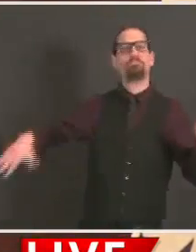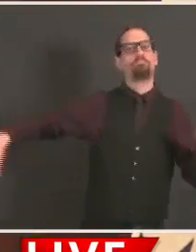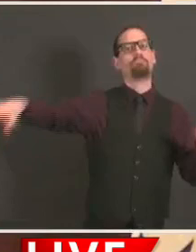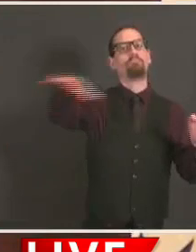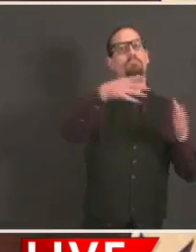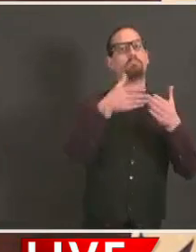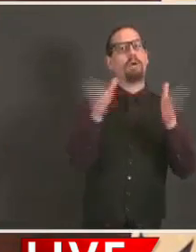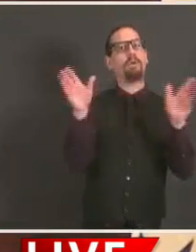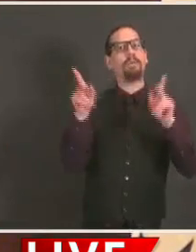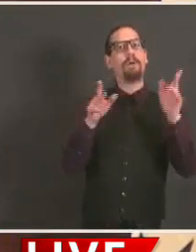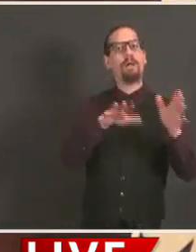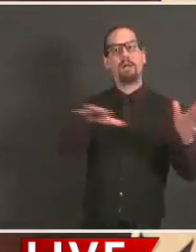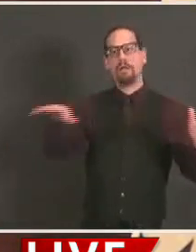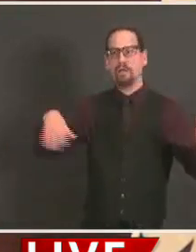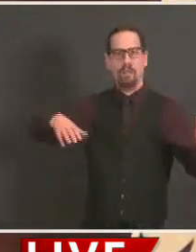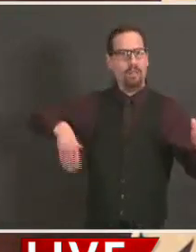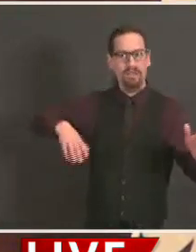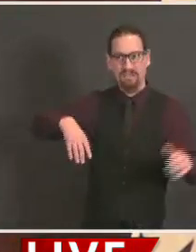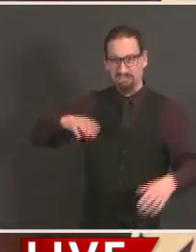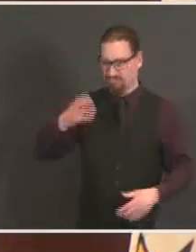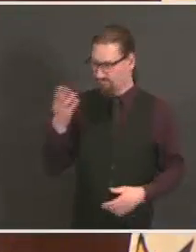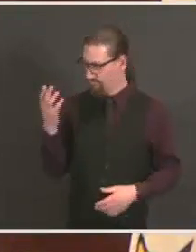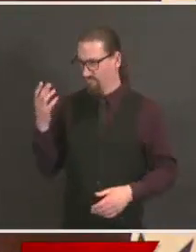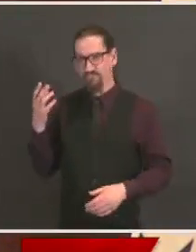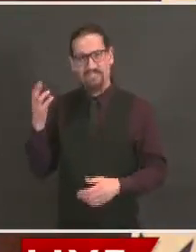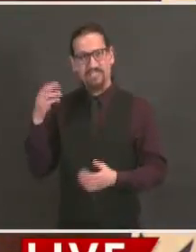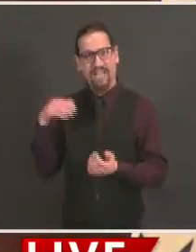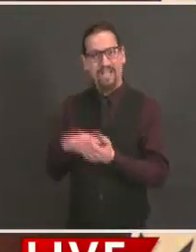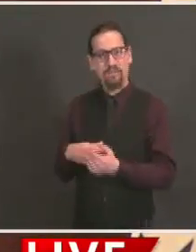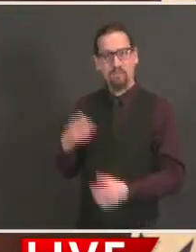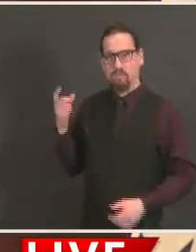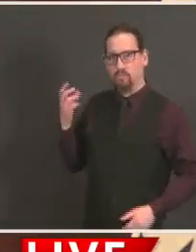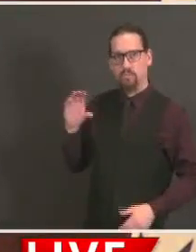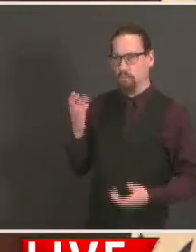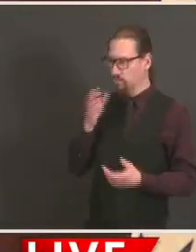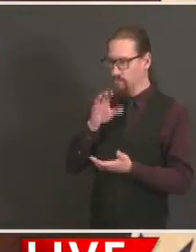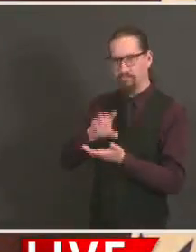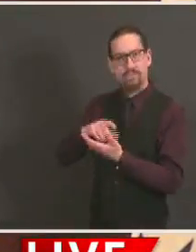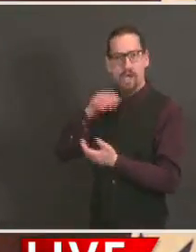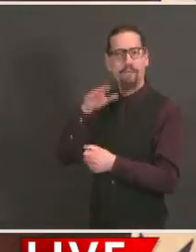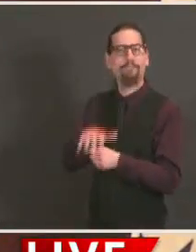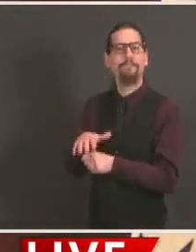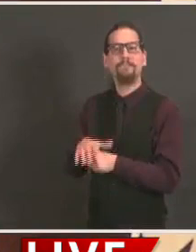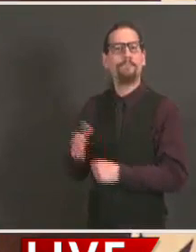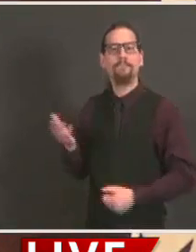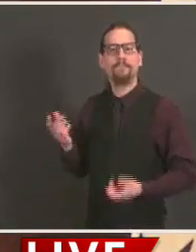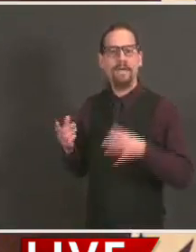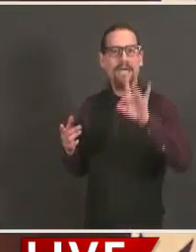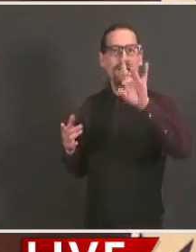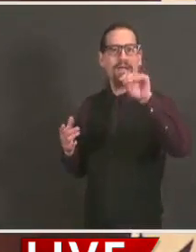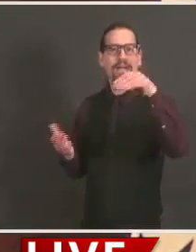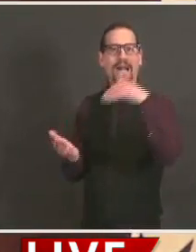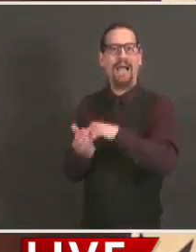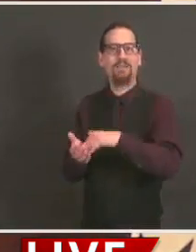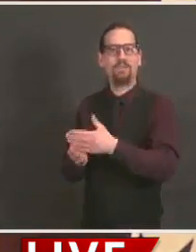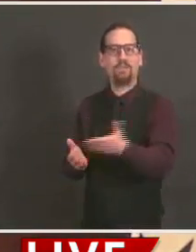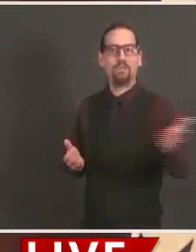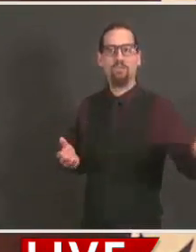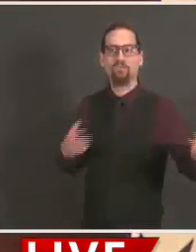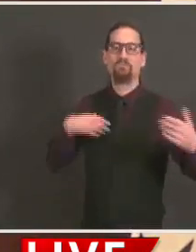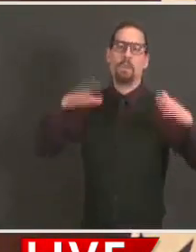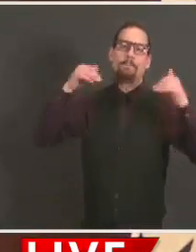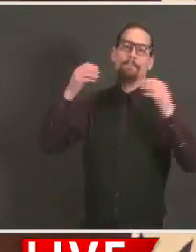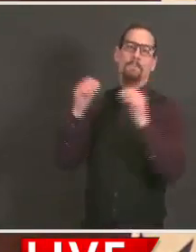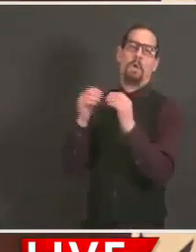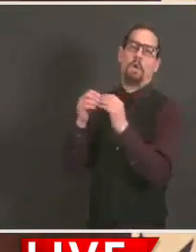week that we're getting. We are hopeful that more vaccine will start coming into Rhode Island. But